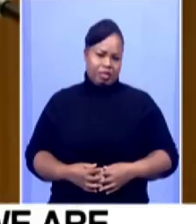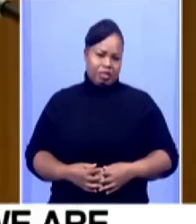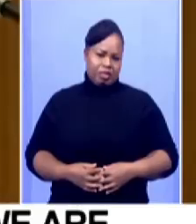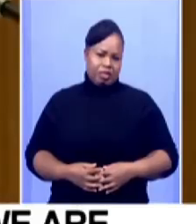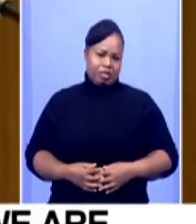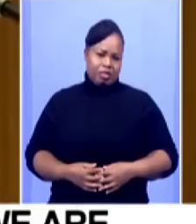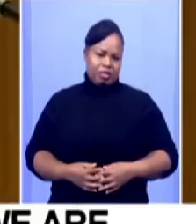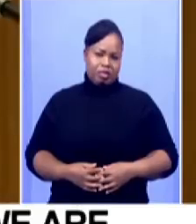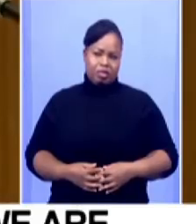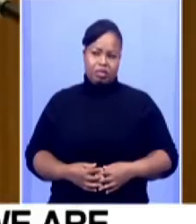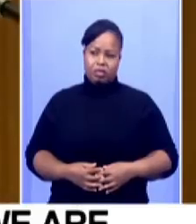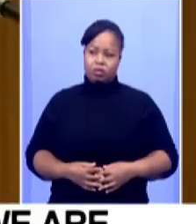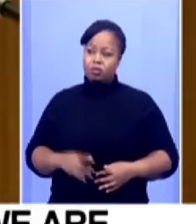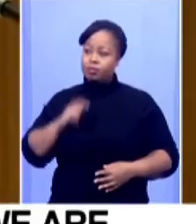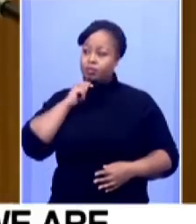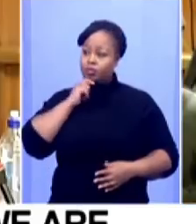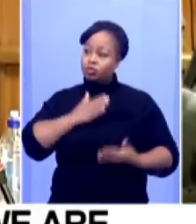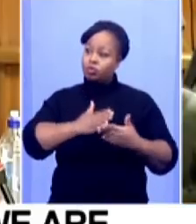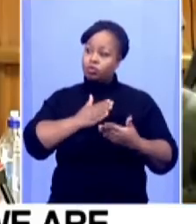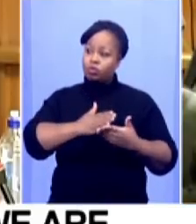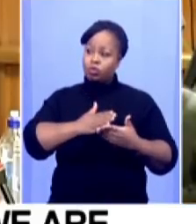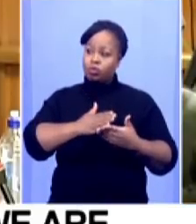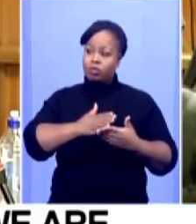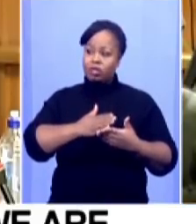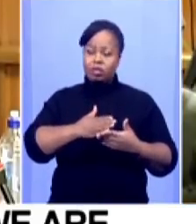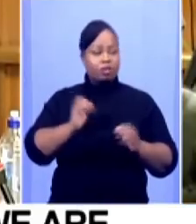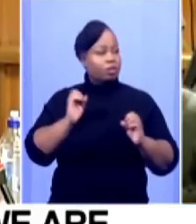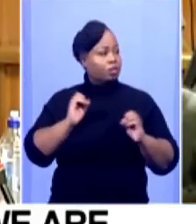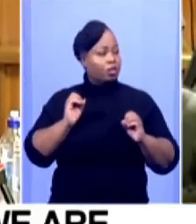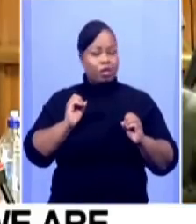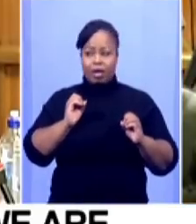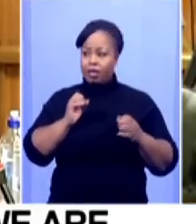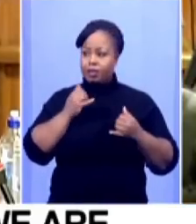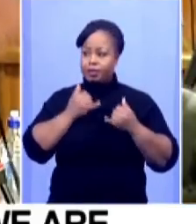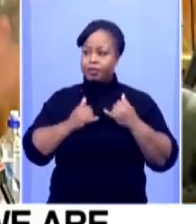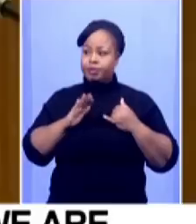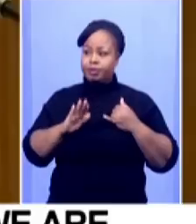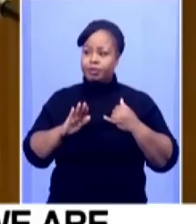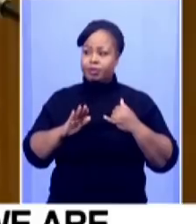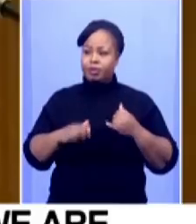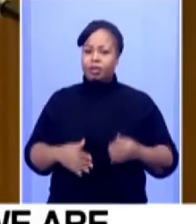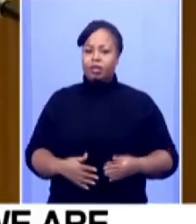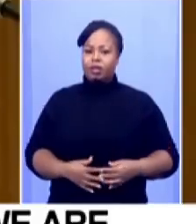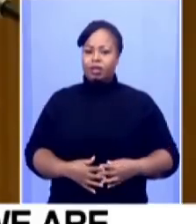So rest assured, there is no political involvement. Thank you.